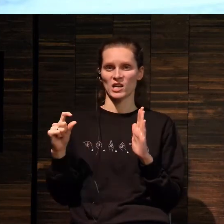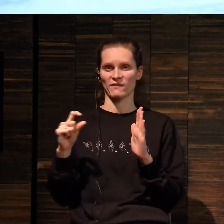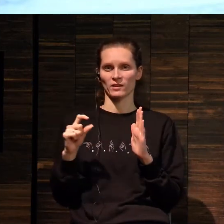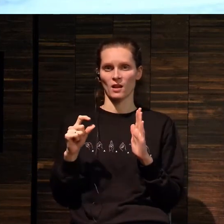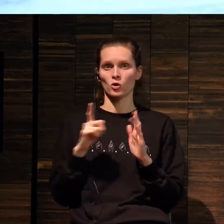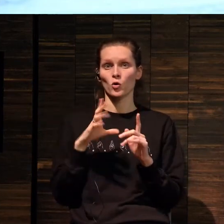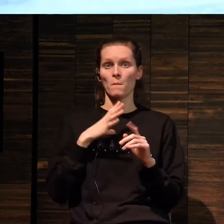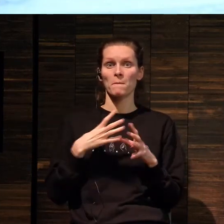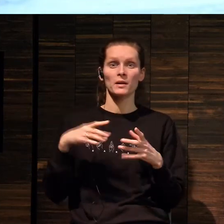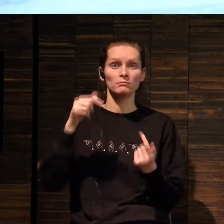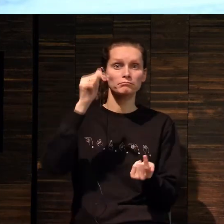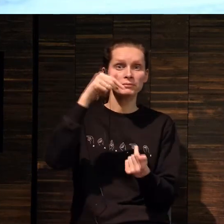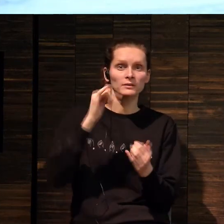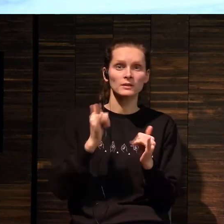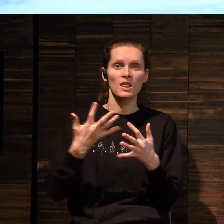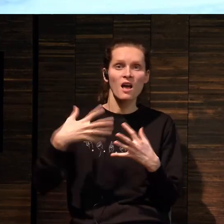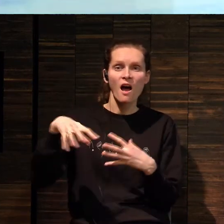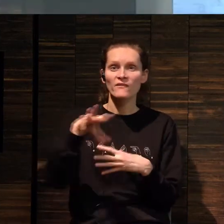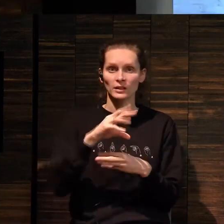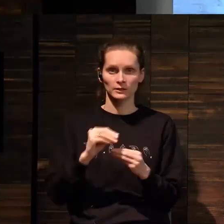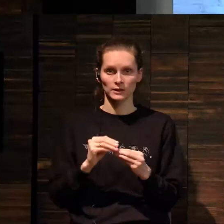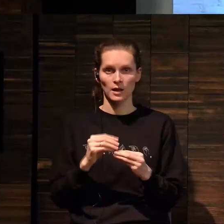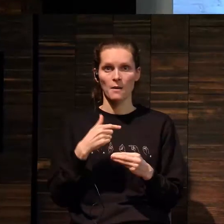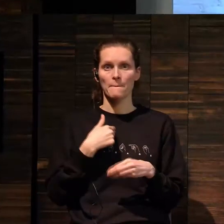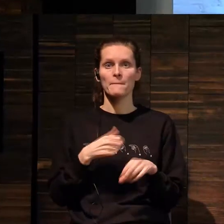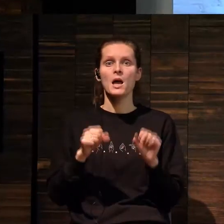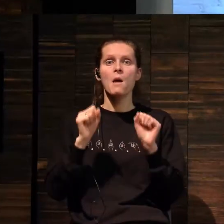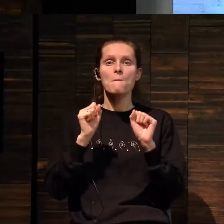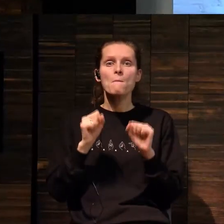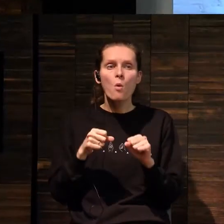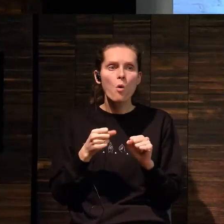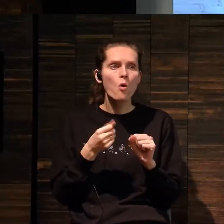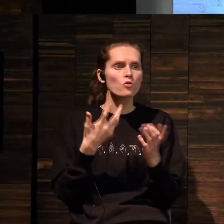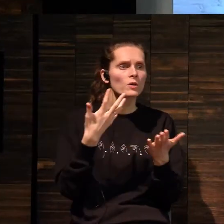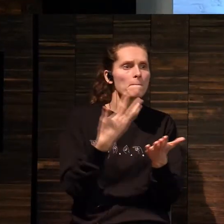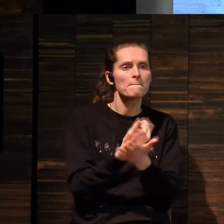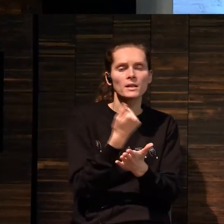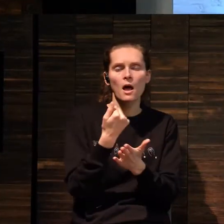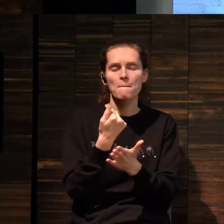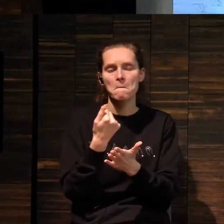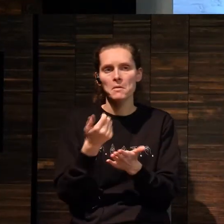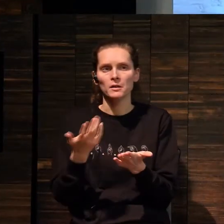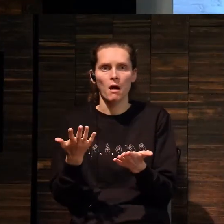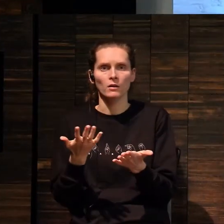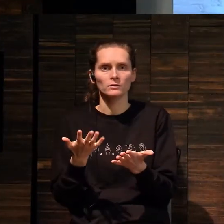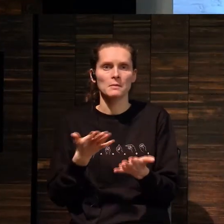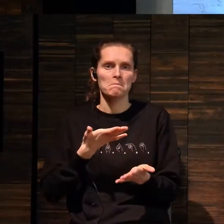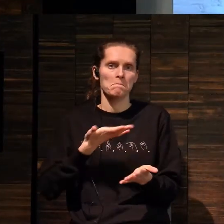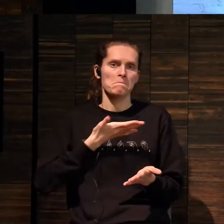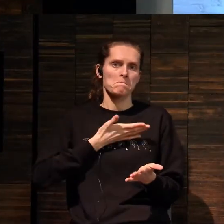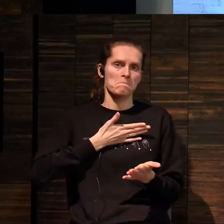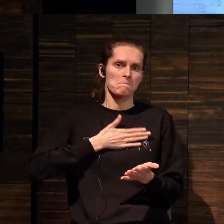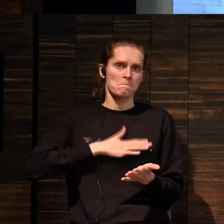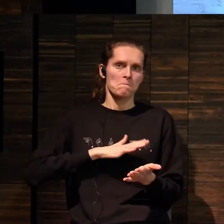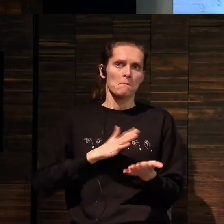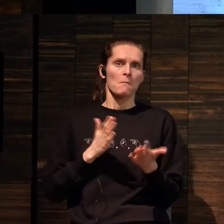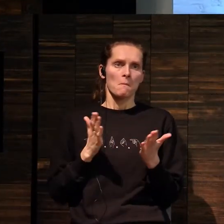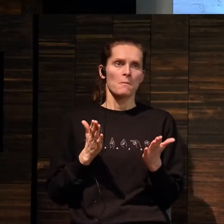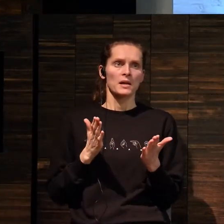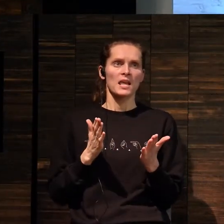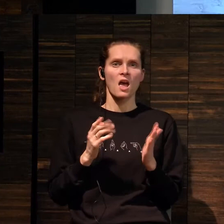can basically follow the universal design principles, and then we don't need any additional widgets.